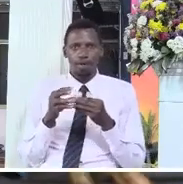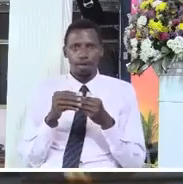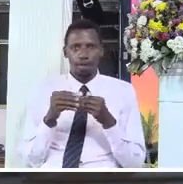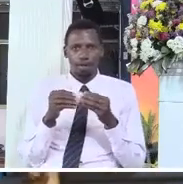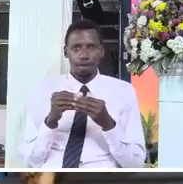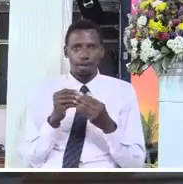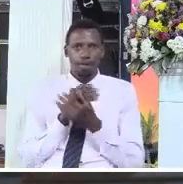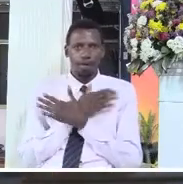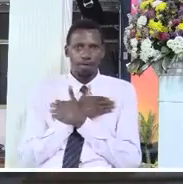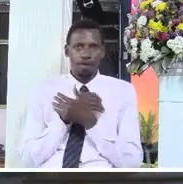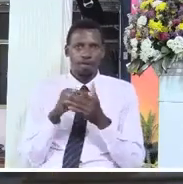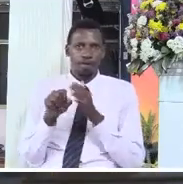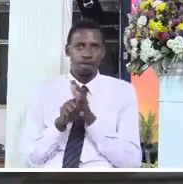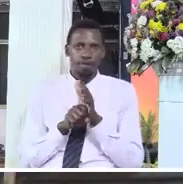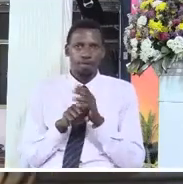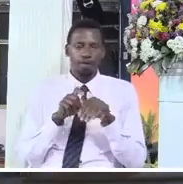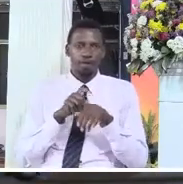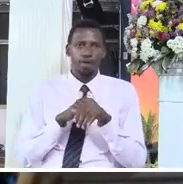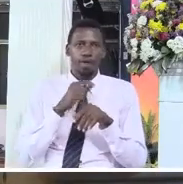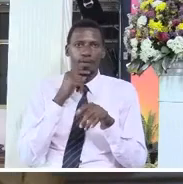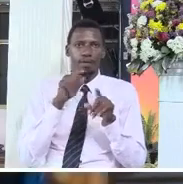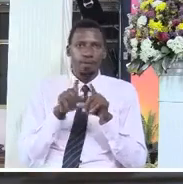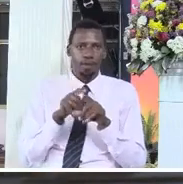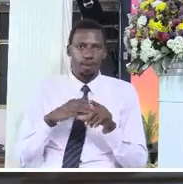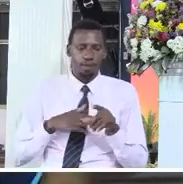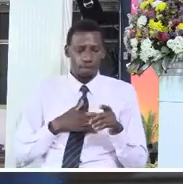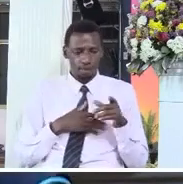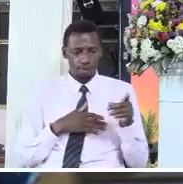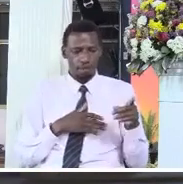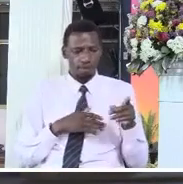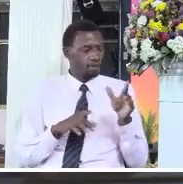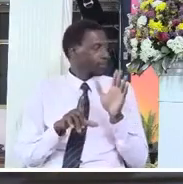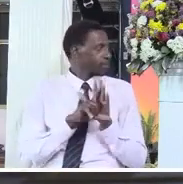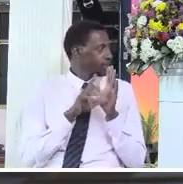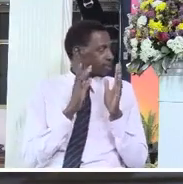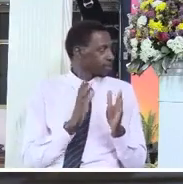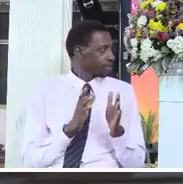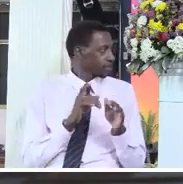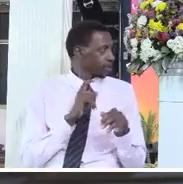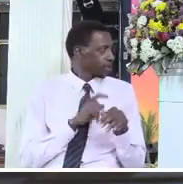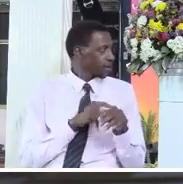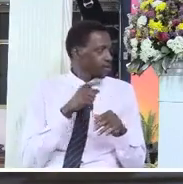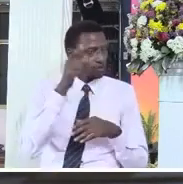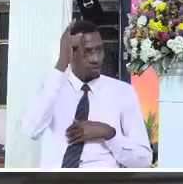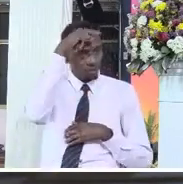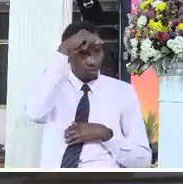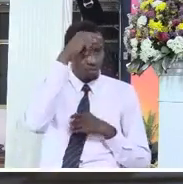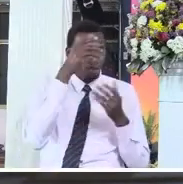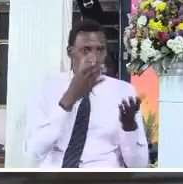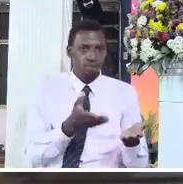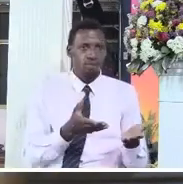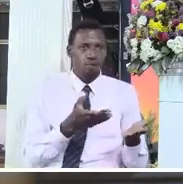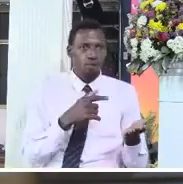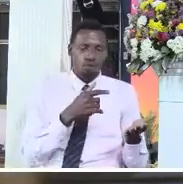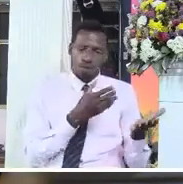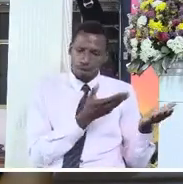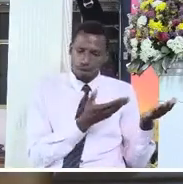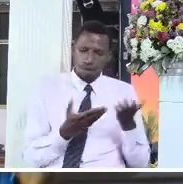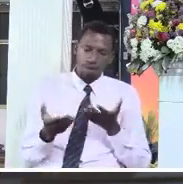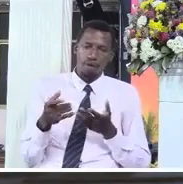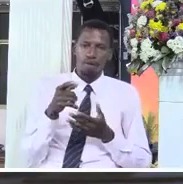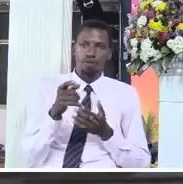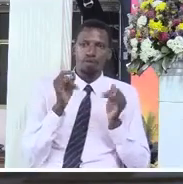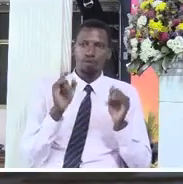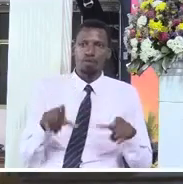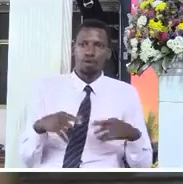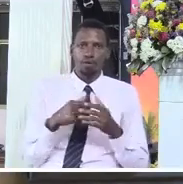friendship. So when my brother here as a lawyer, when he graduates, we need him in Newlife, a pool of talents, which Brother Teddy said.